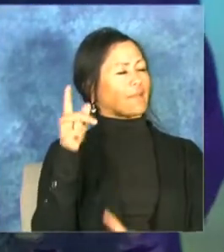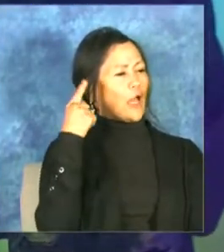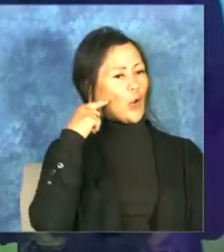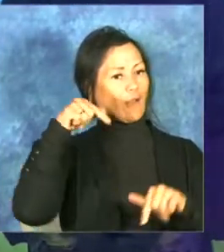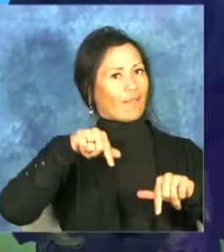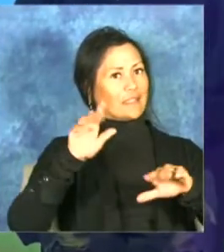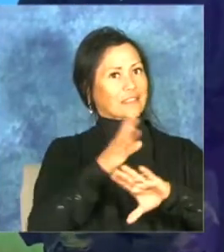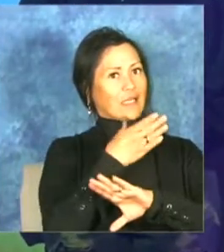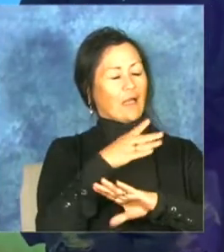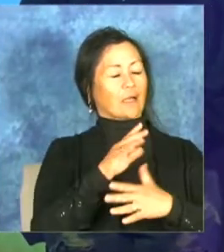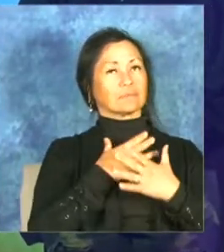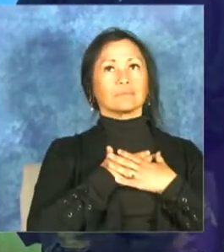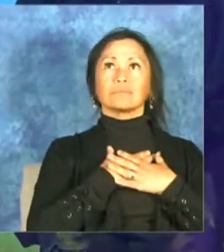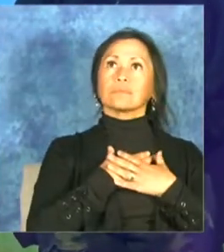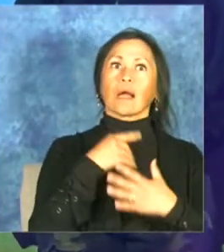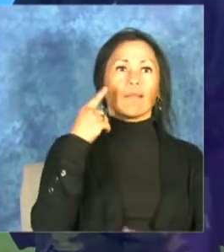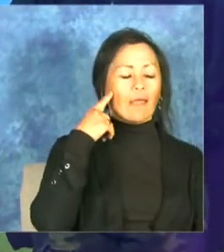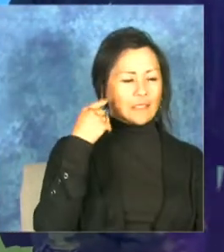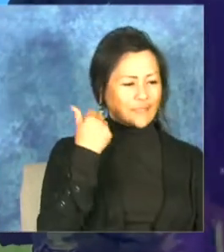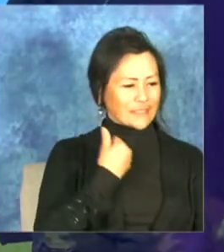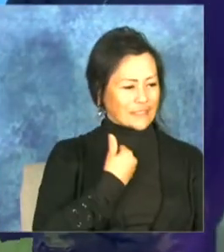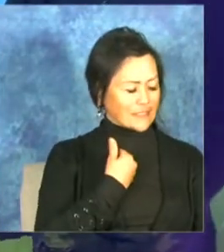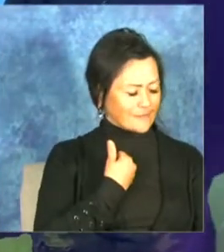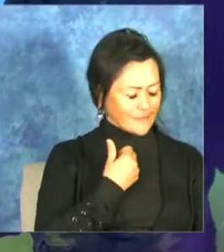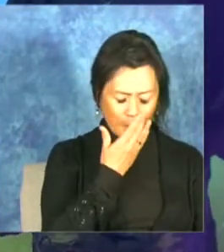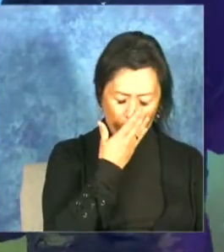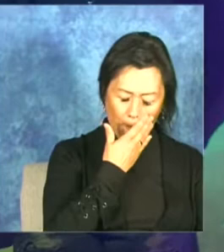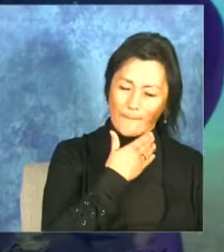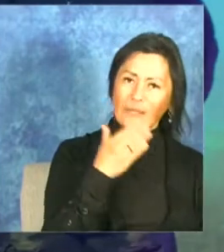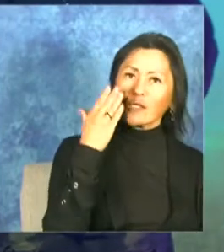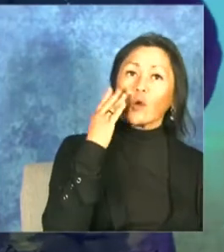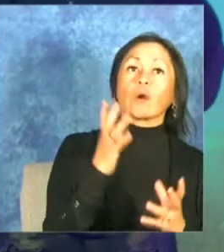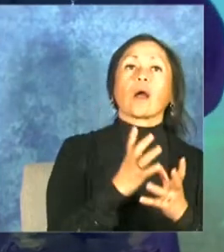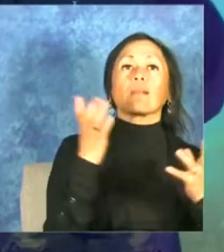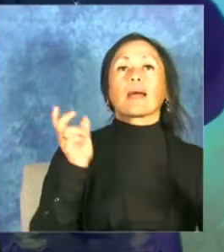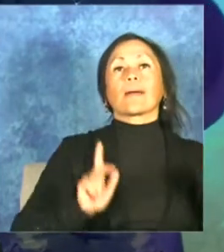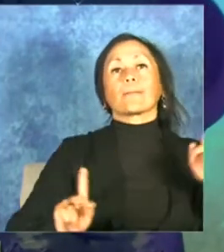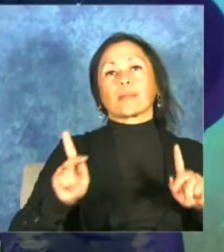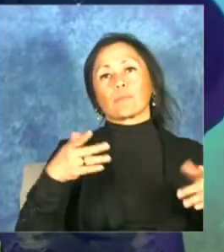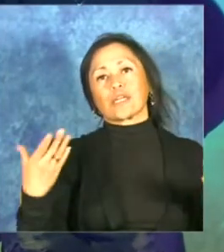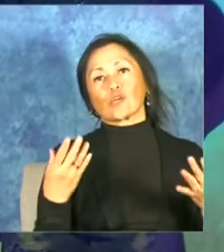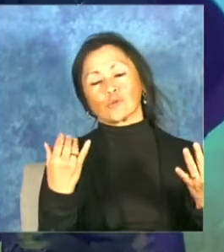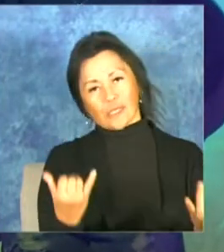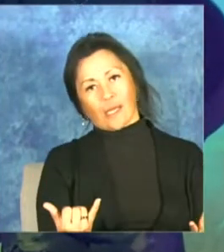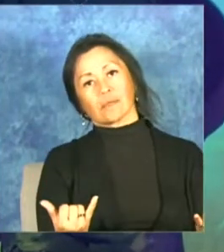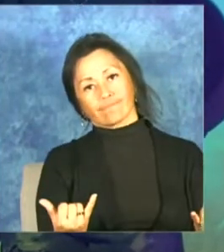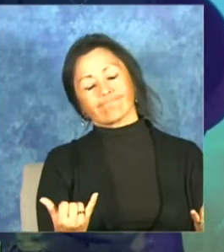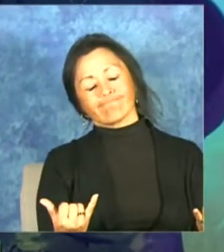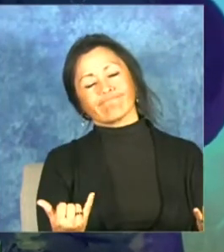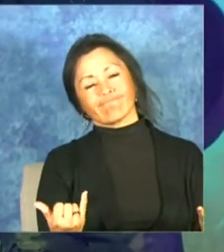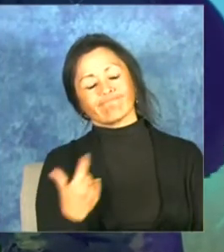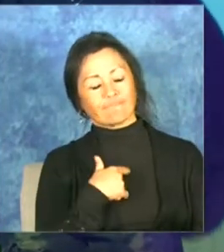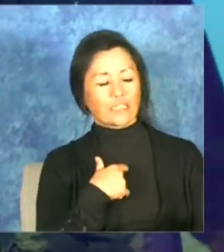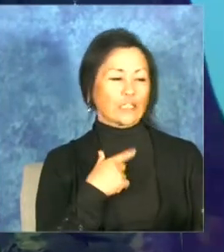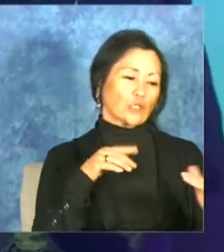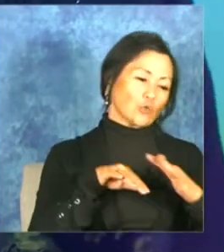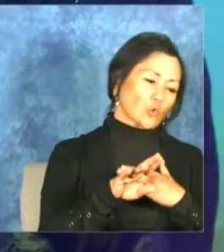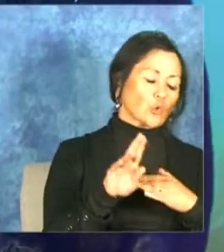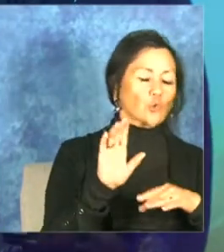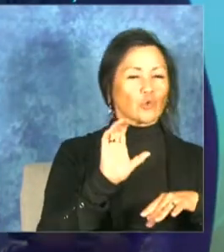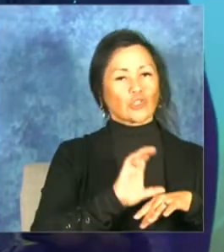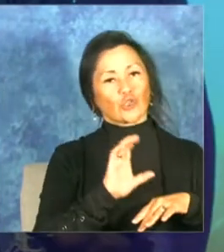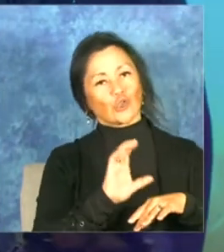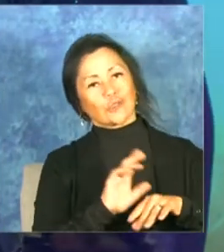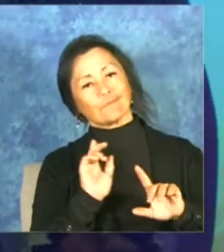song come on, and I was thinking to myself that, you know, there's a lot of folks in here today who you come into church and